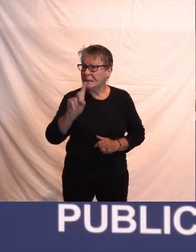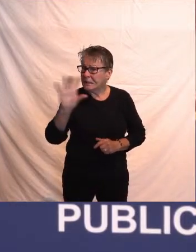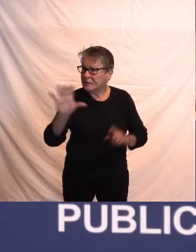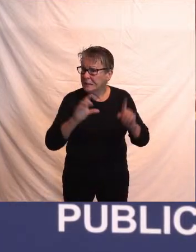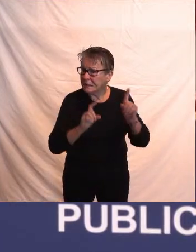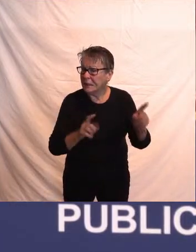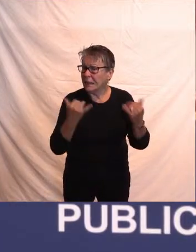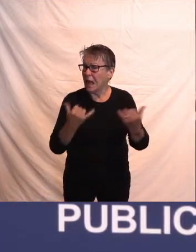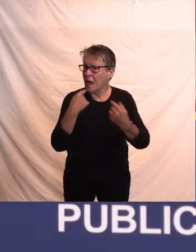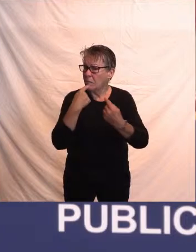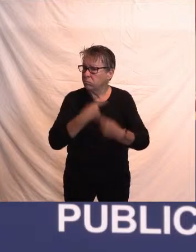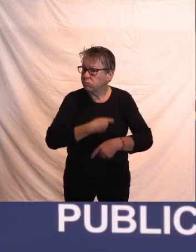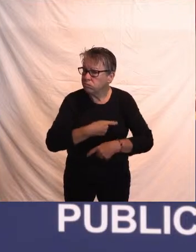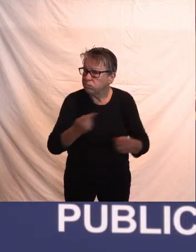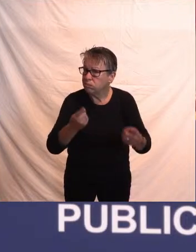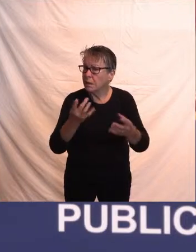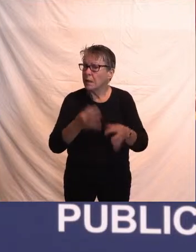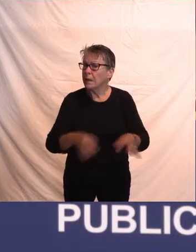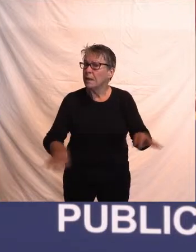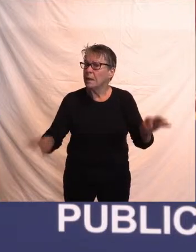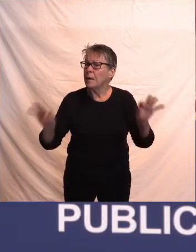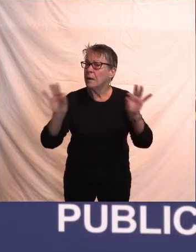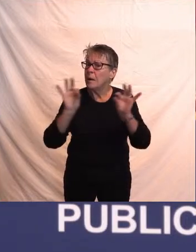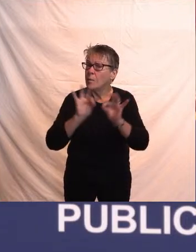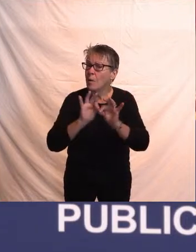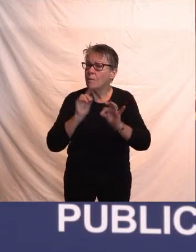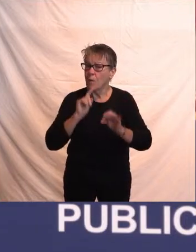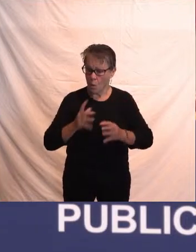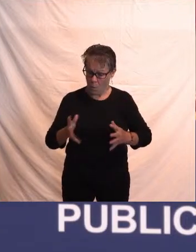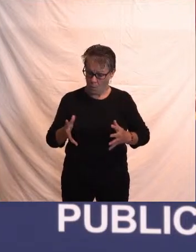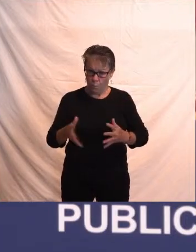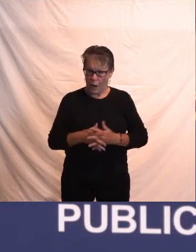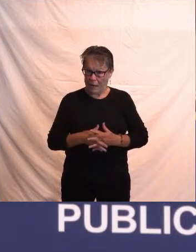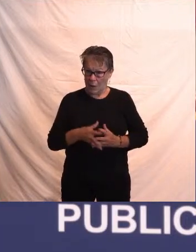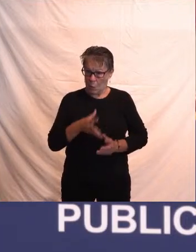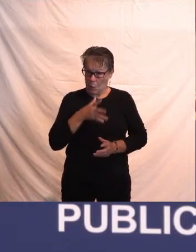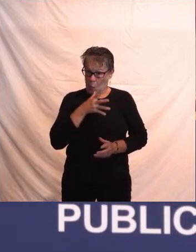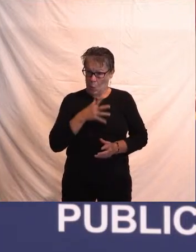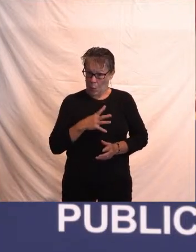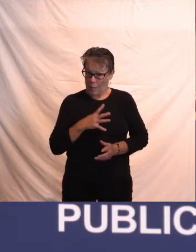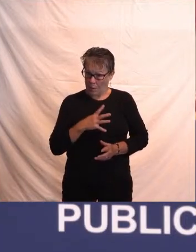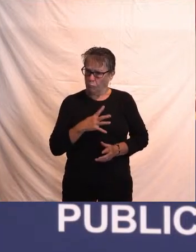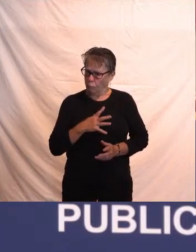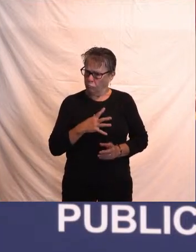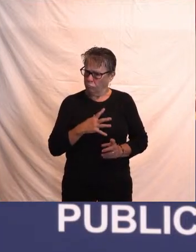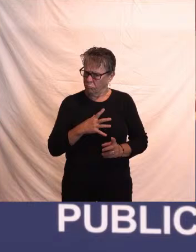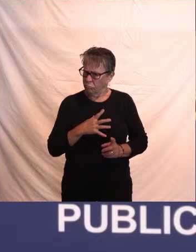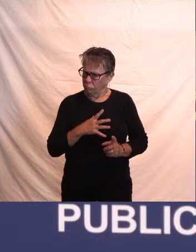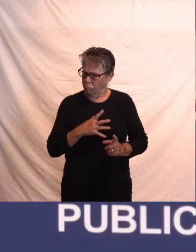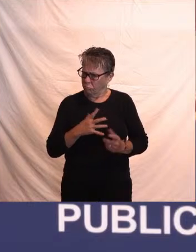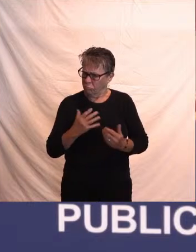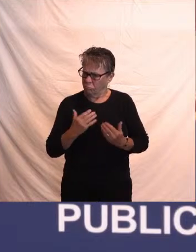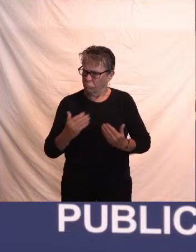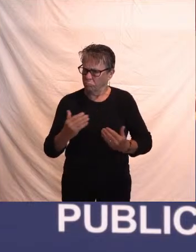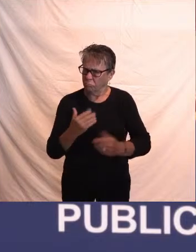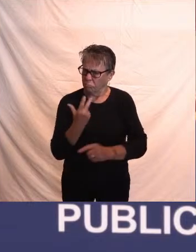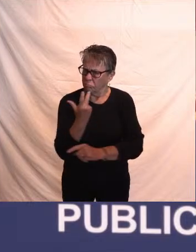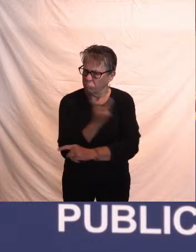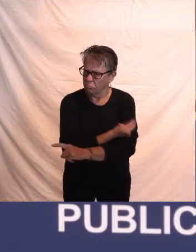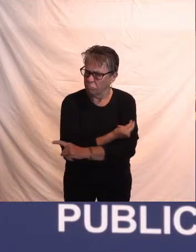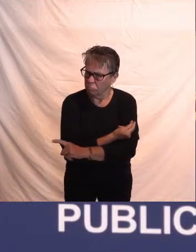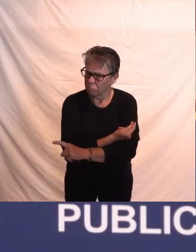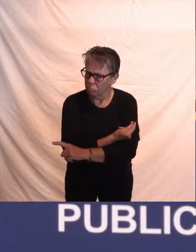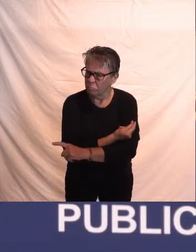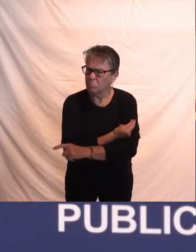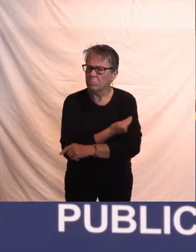in symptomatic pregnant individuals are twice as likely to be admitted to intensive care, be put on a